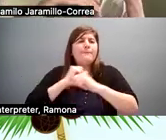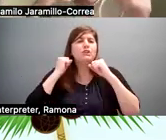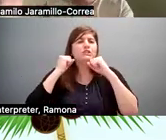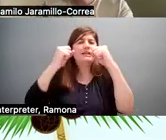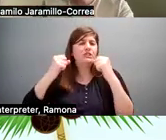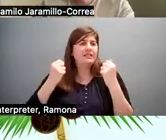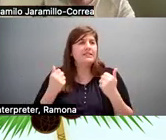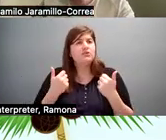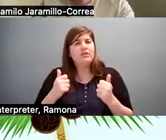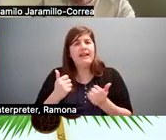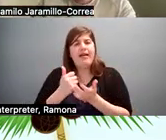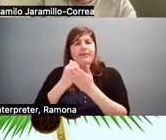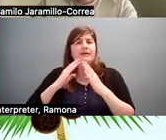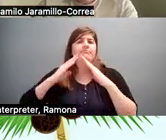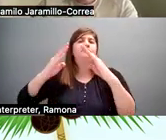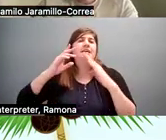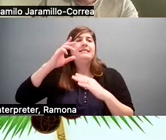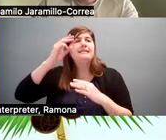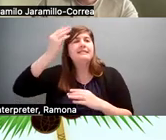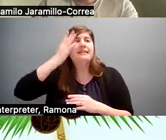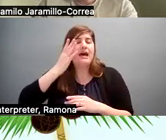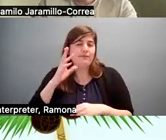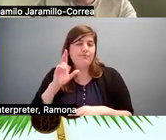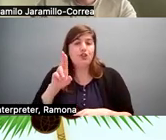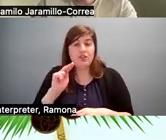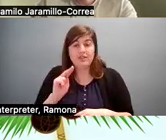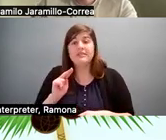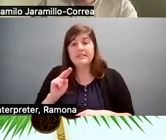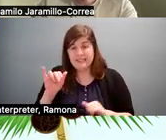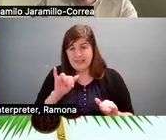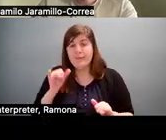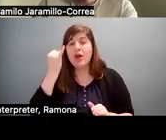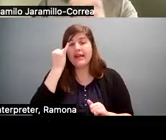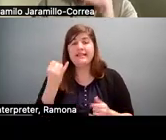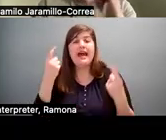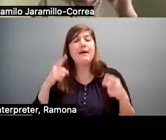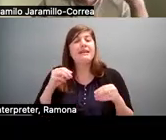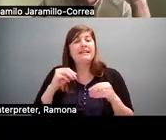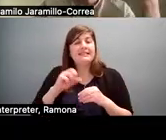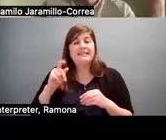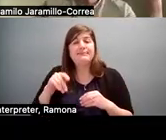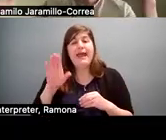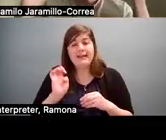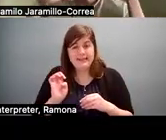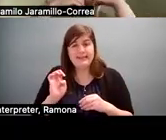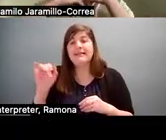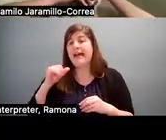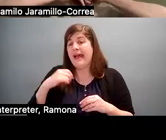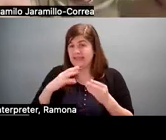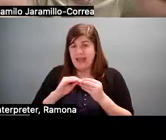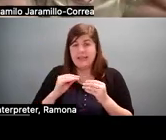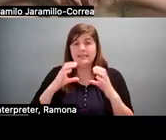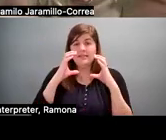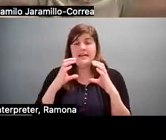it caused that sunburn. And turns out something very similar happens in space. So as I said, the sun is